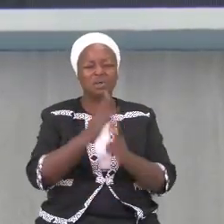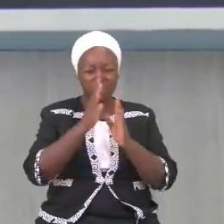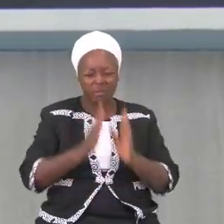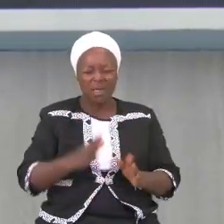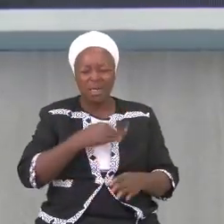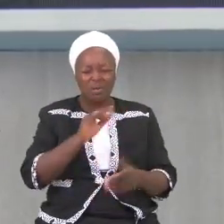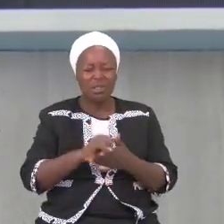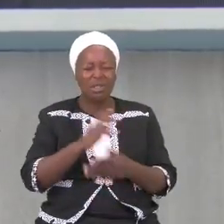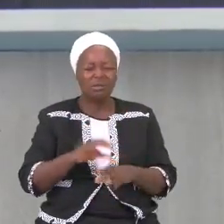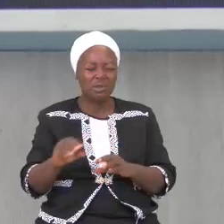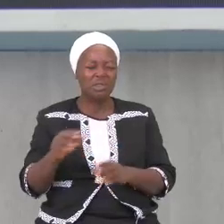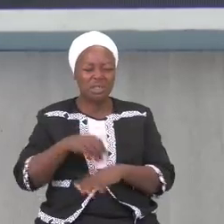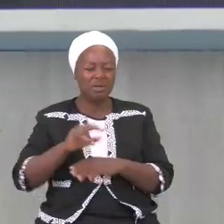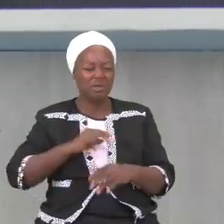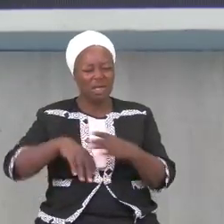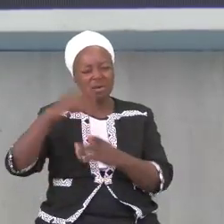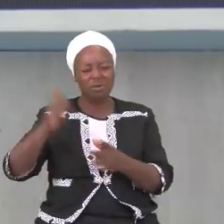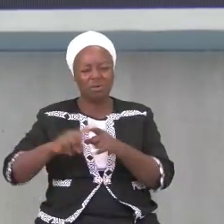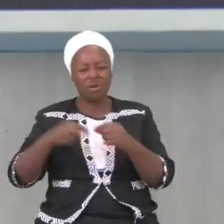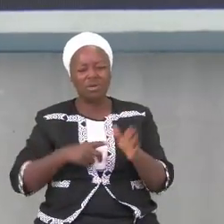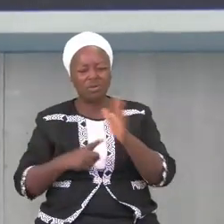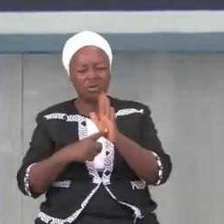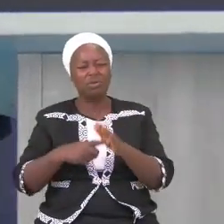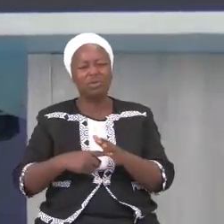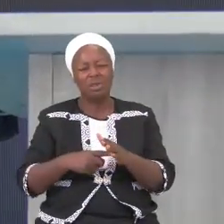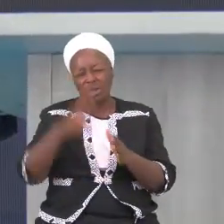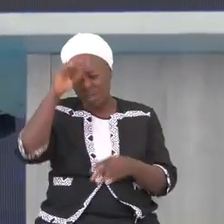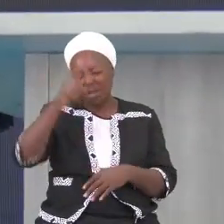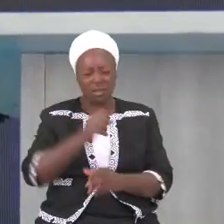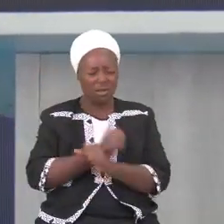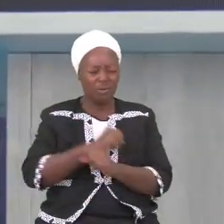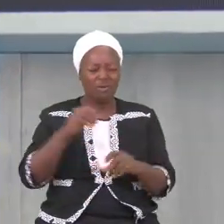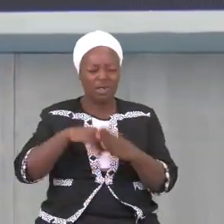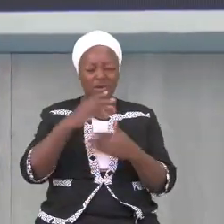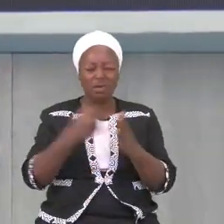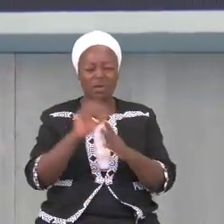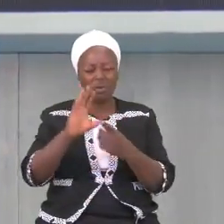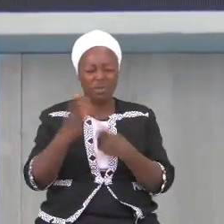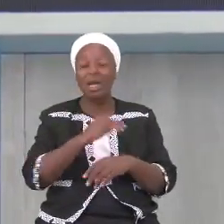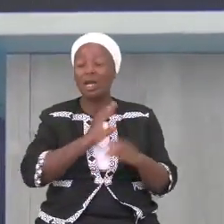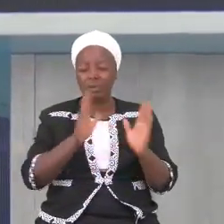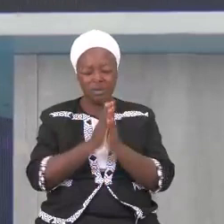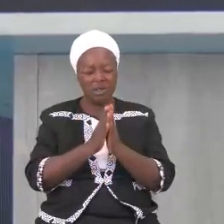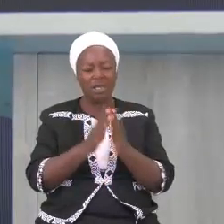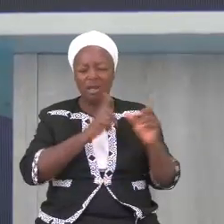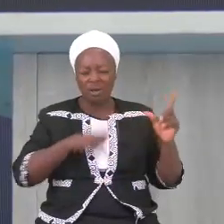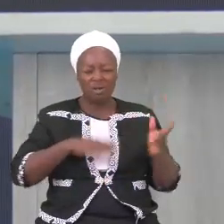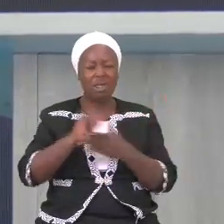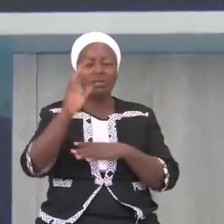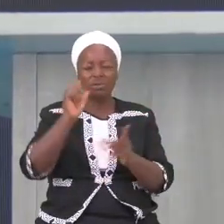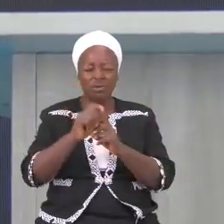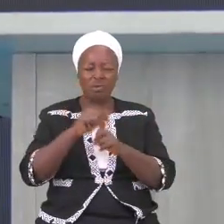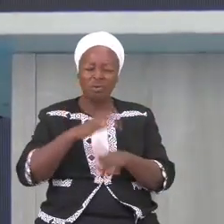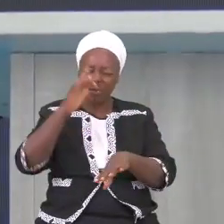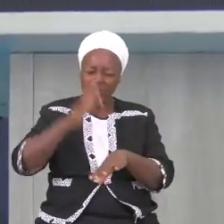love in our communities. I pray, Lord, that your word will impact every life, even today,